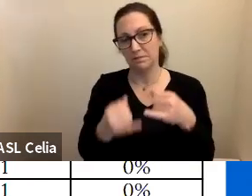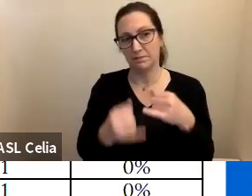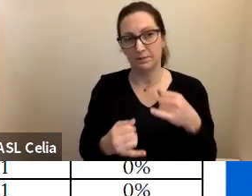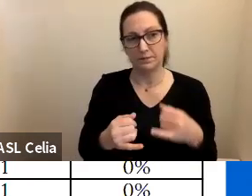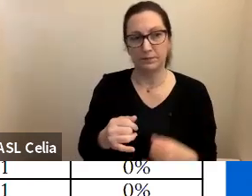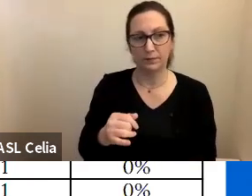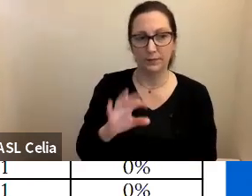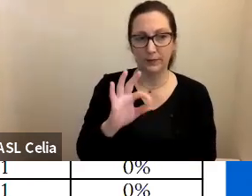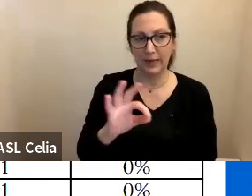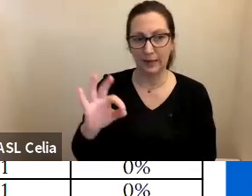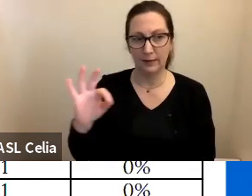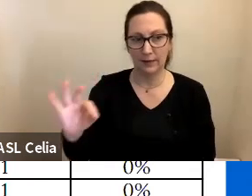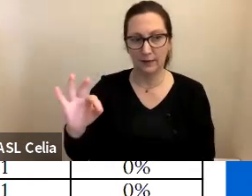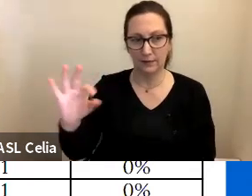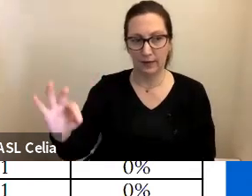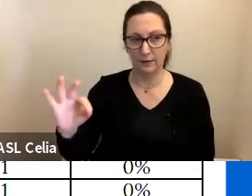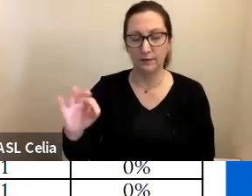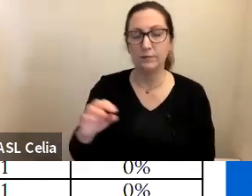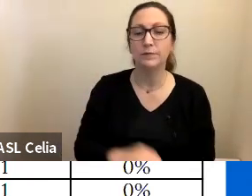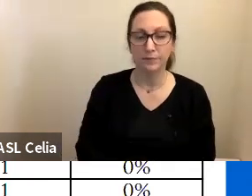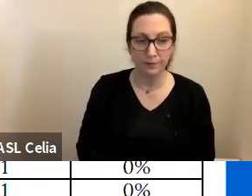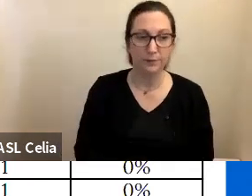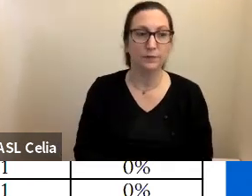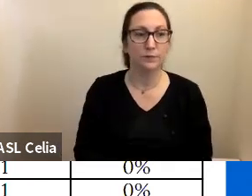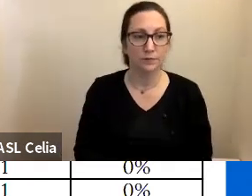code at the bottom. Got it. Yeah. Thank you.